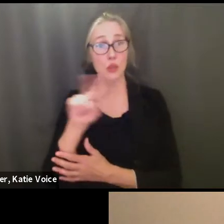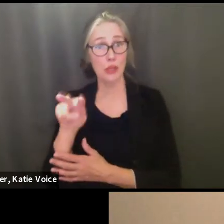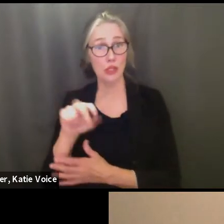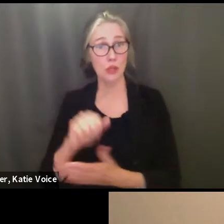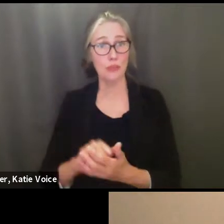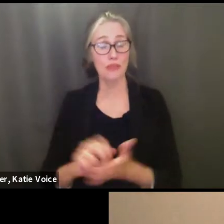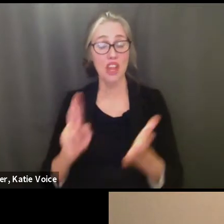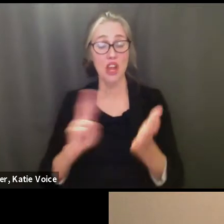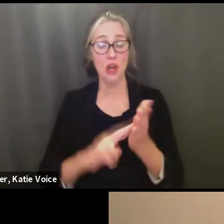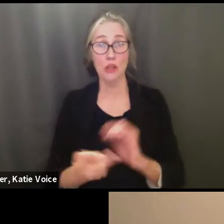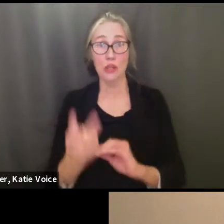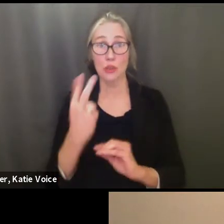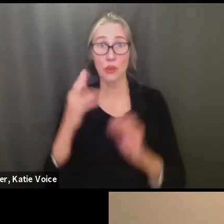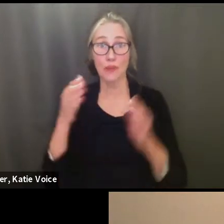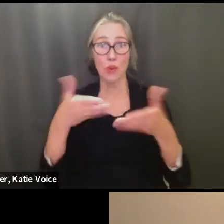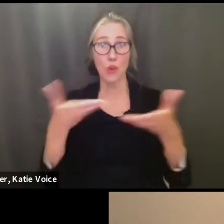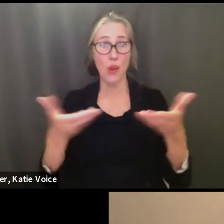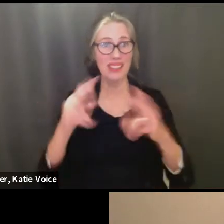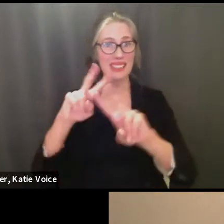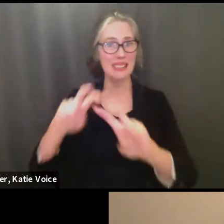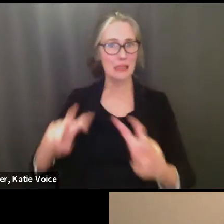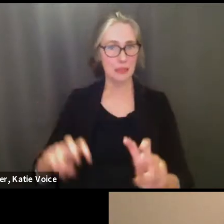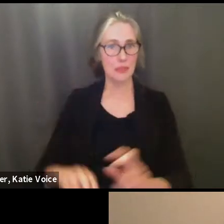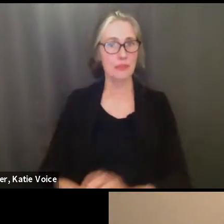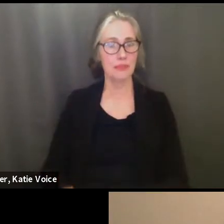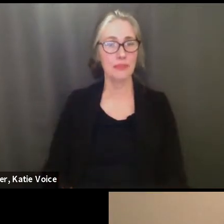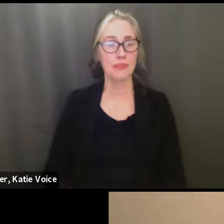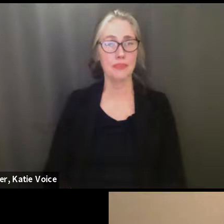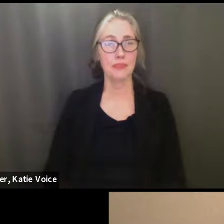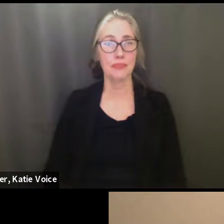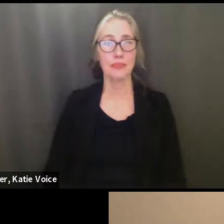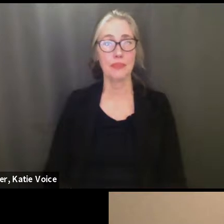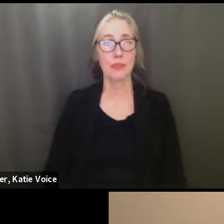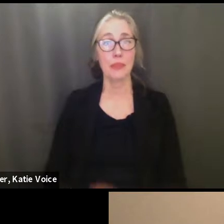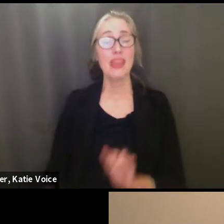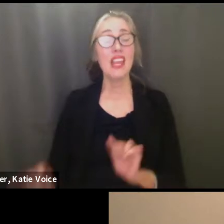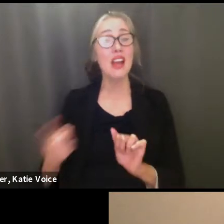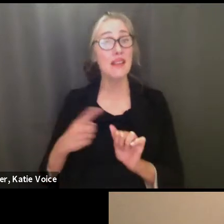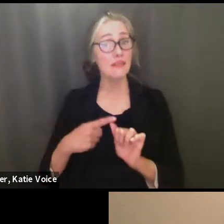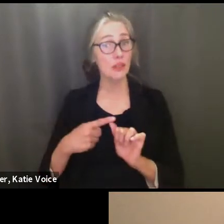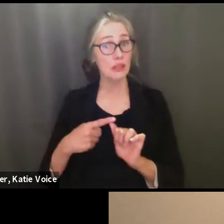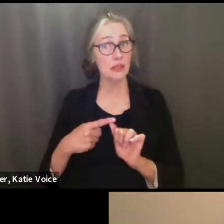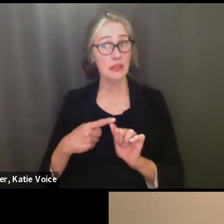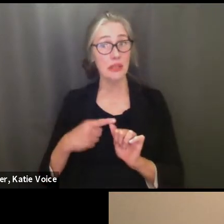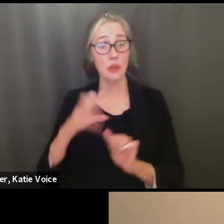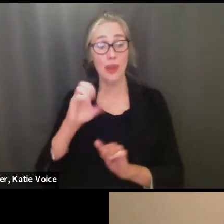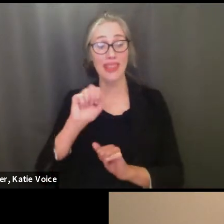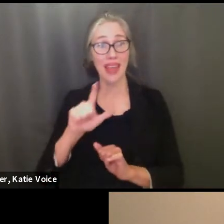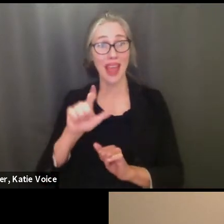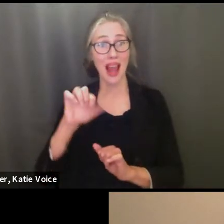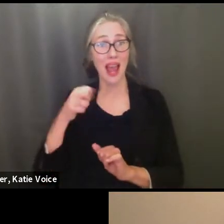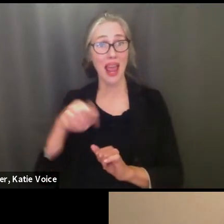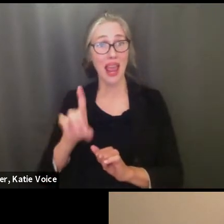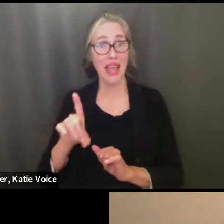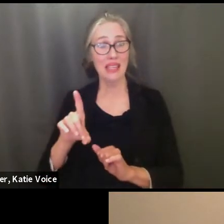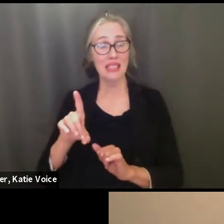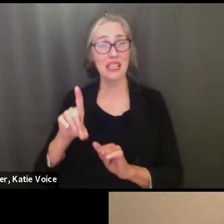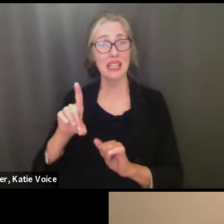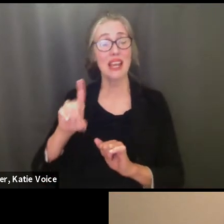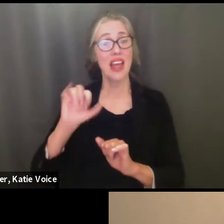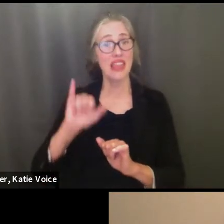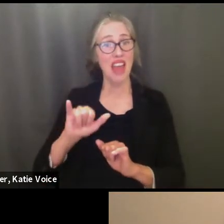contracts focus on assessment. And first, with Callahan Consulting, it is focused on